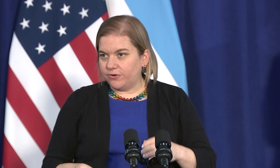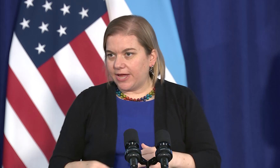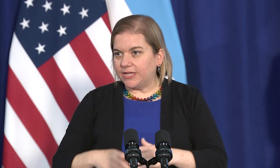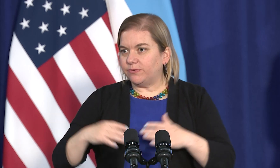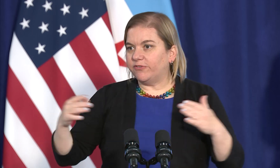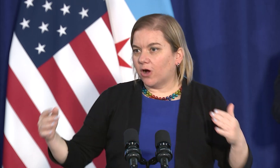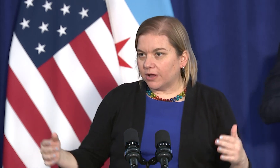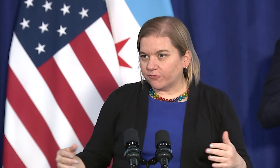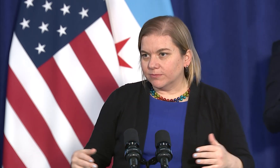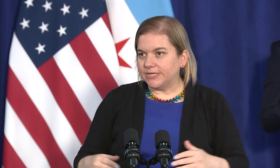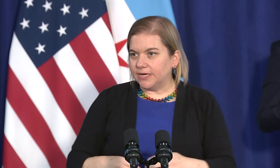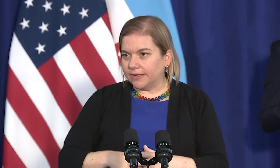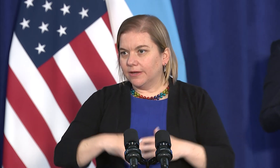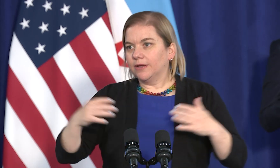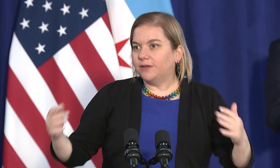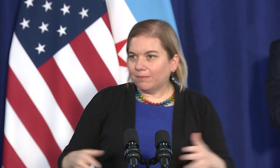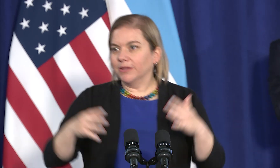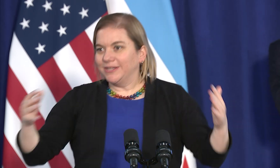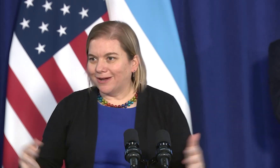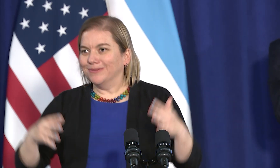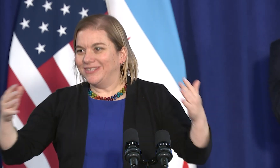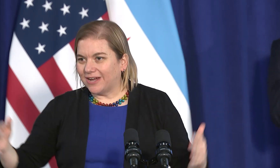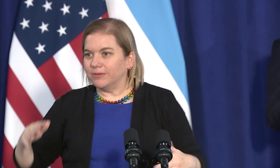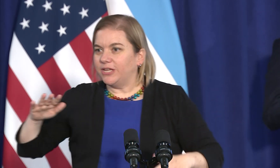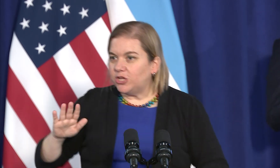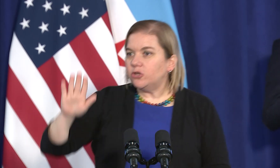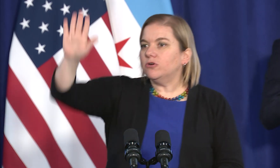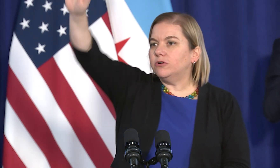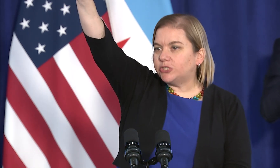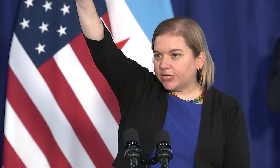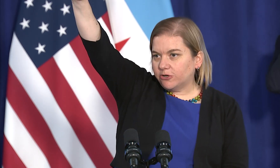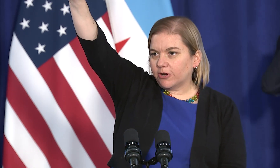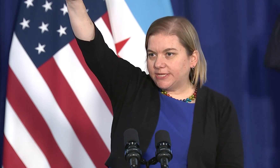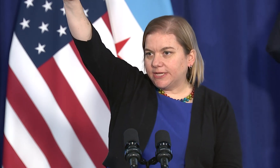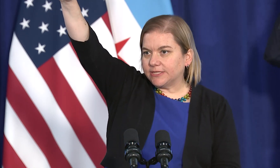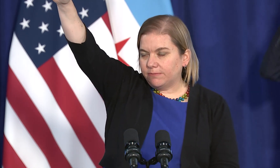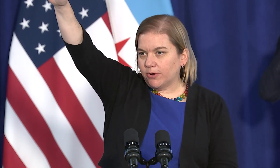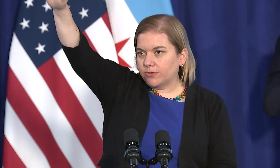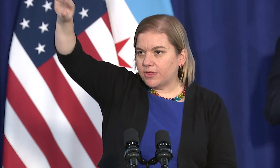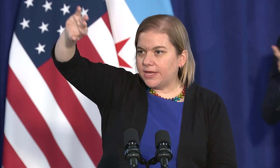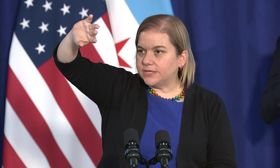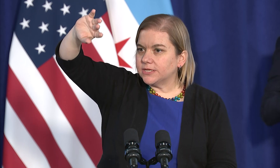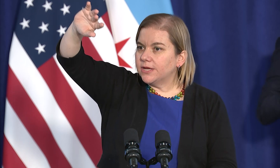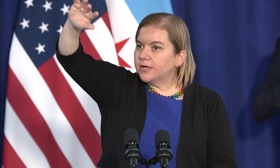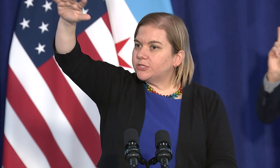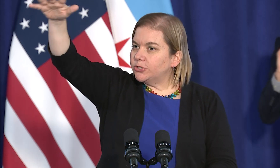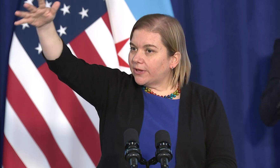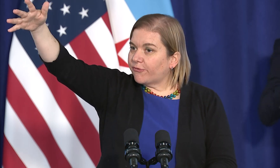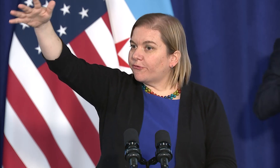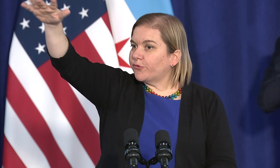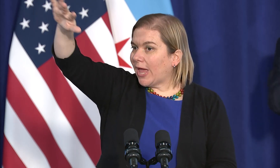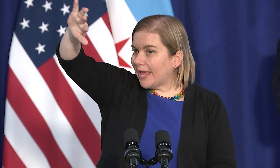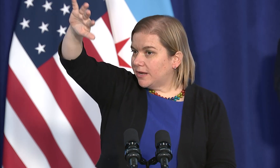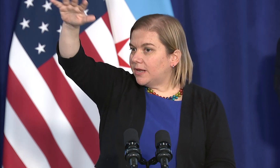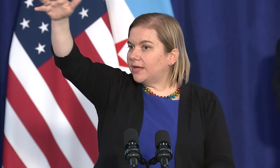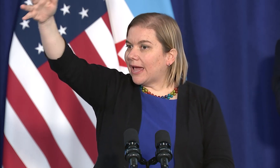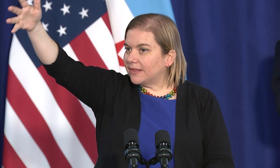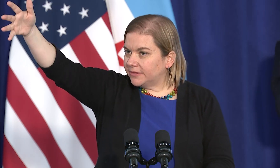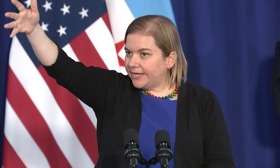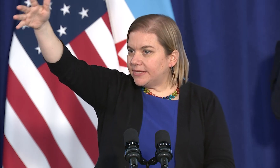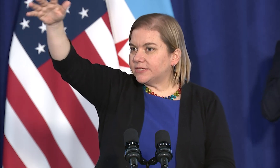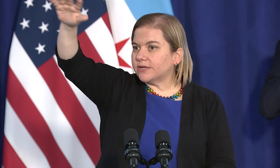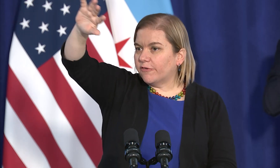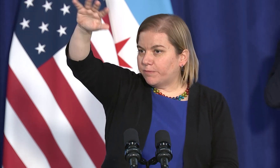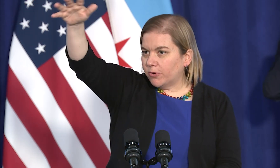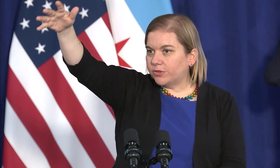last few days, we've gone from seeing doubling, huge increases in both of these to a flattening,